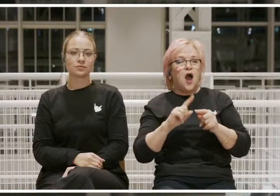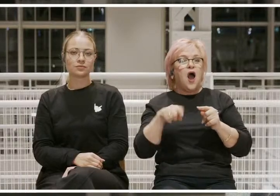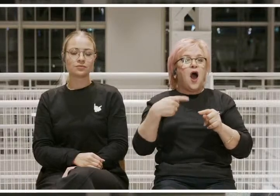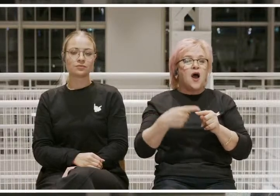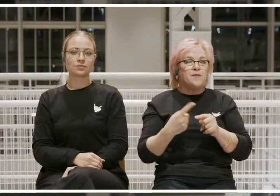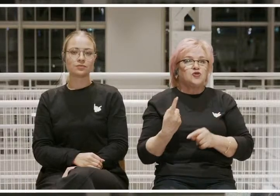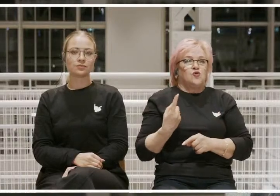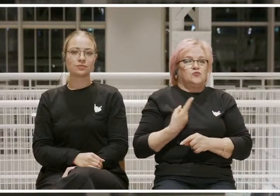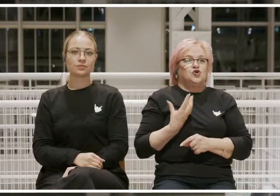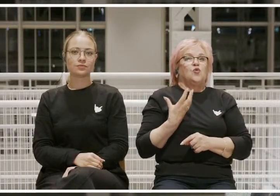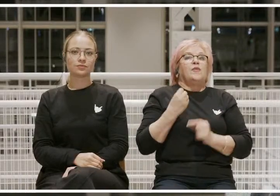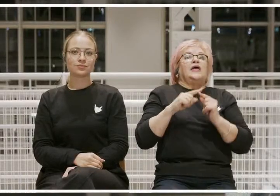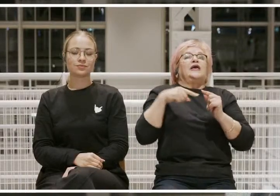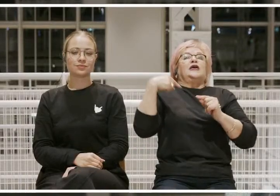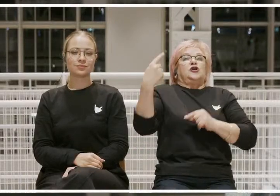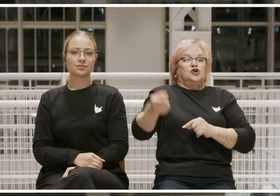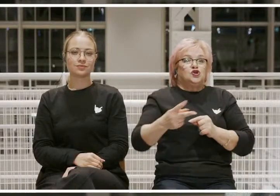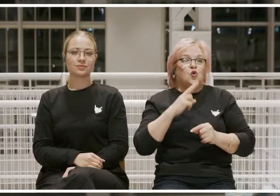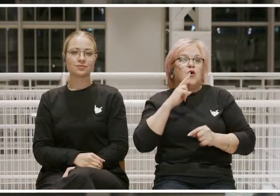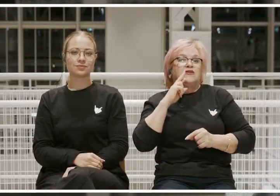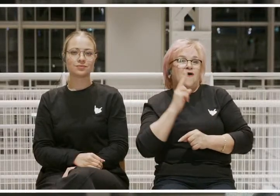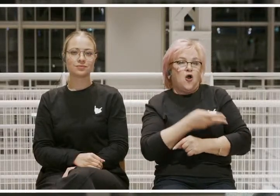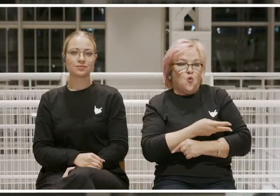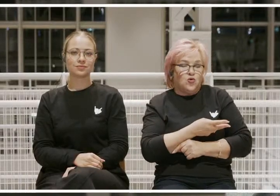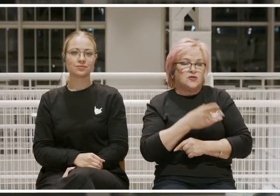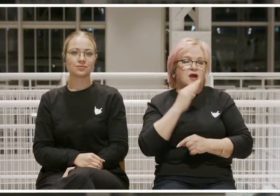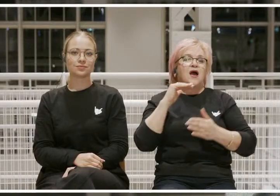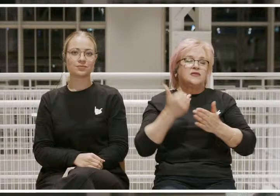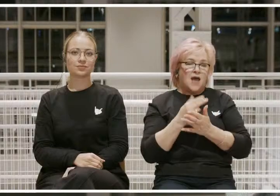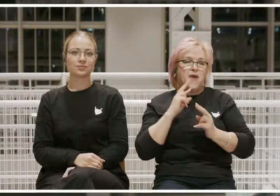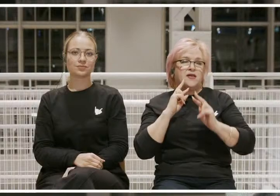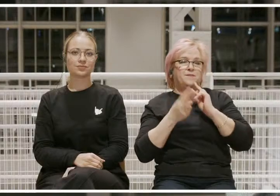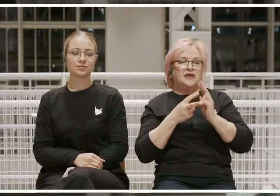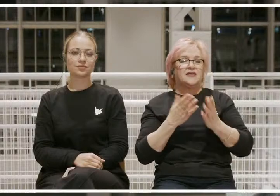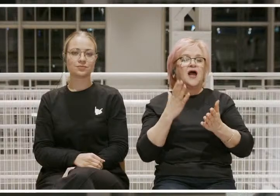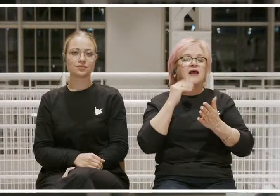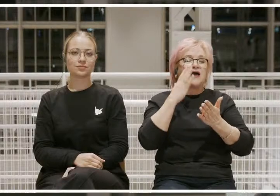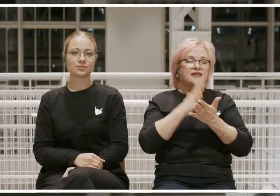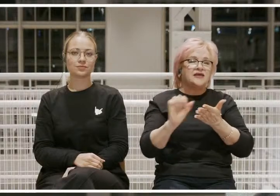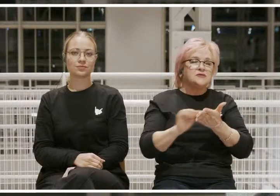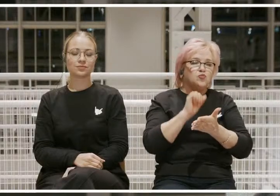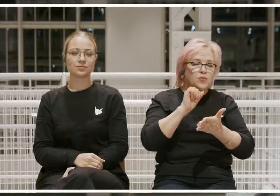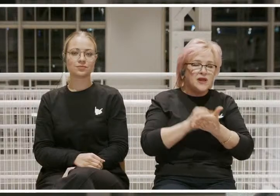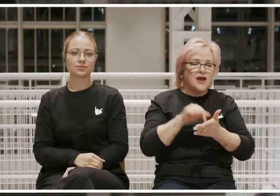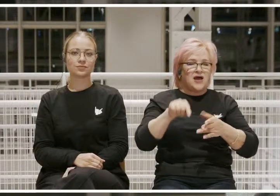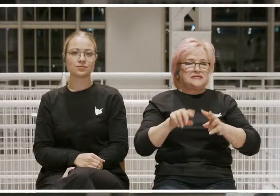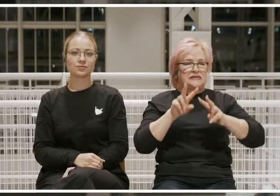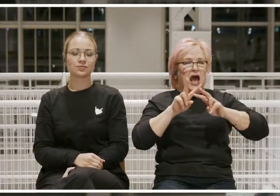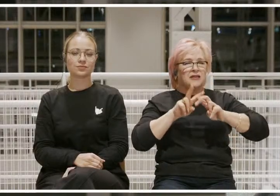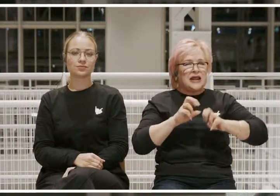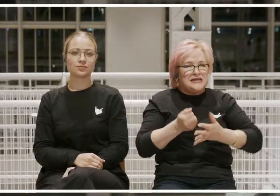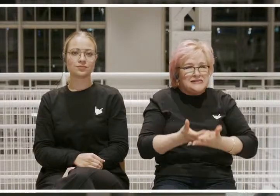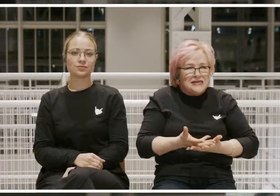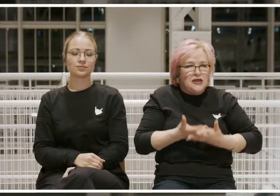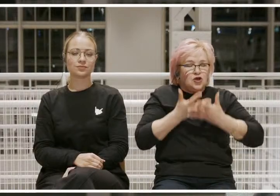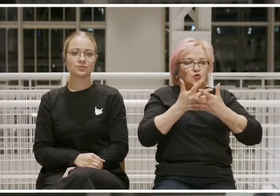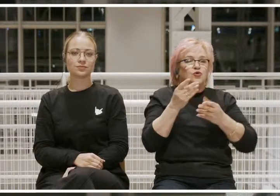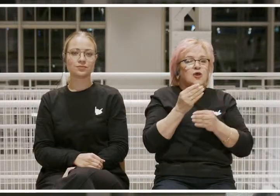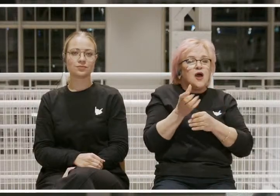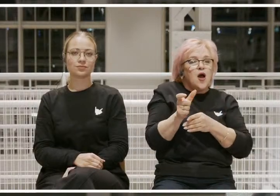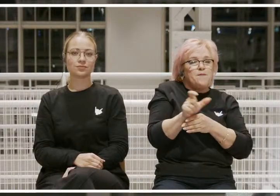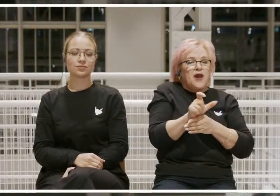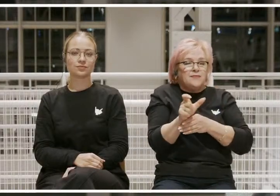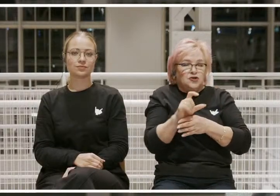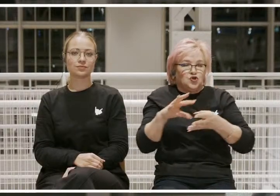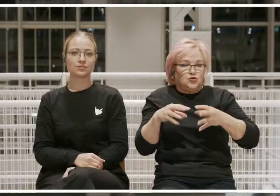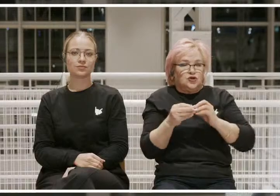and to have a publication that sort of analyzes the midway results of what has happened, what are we thinking about,